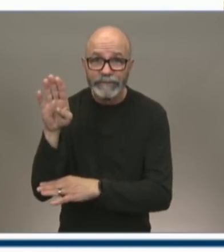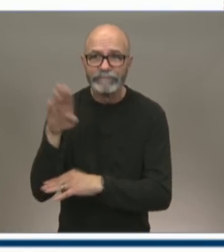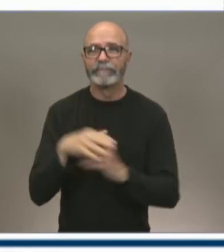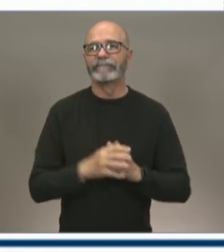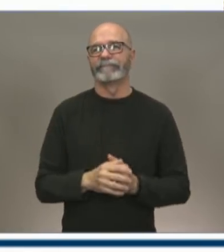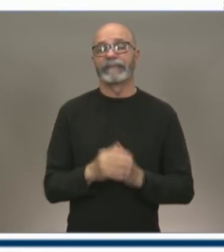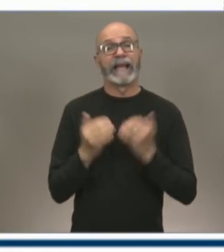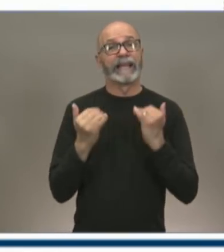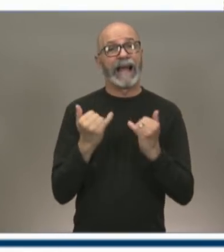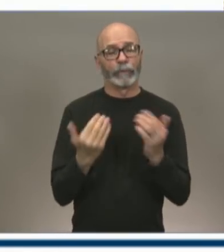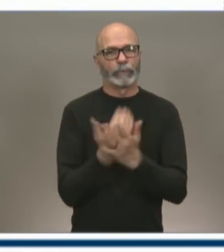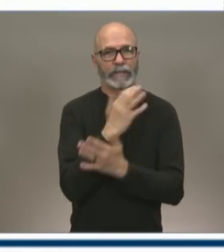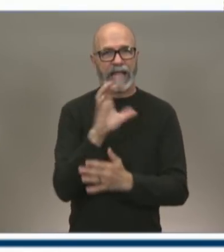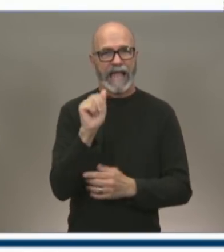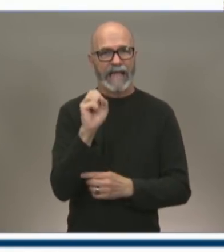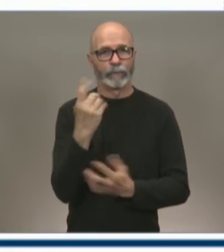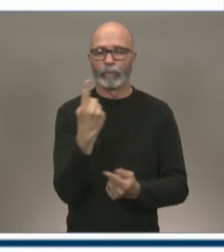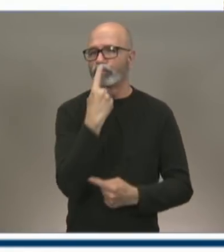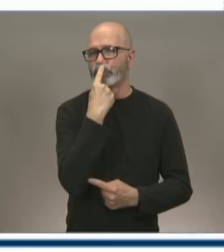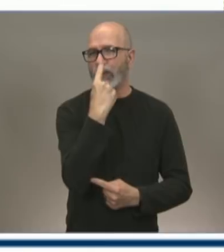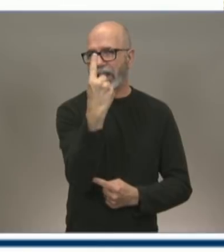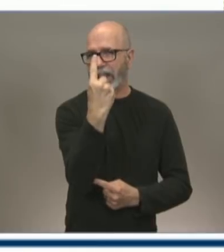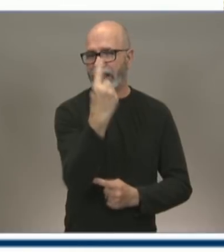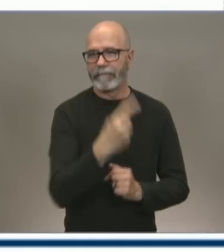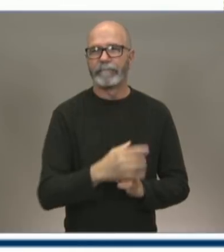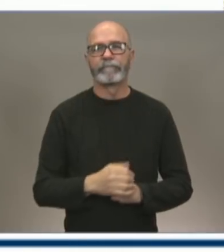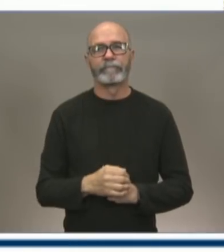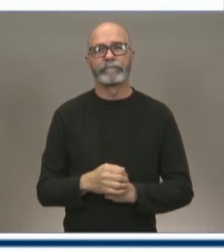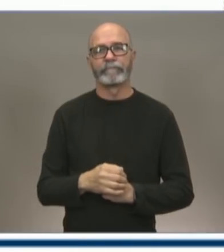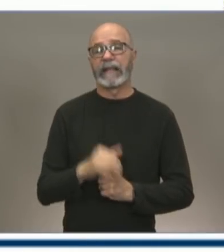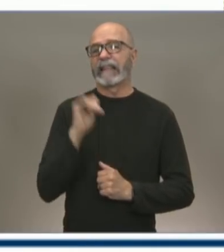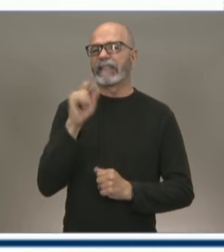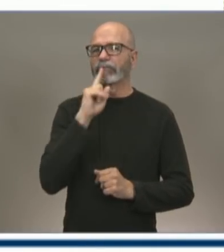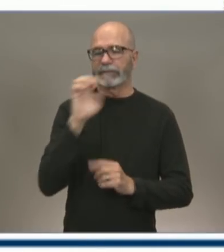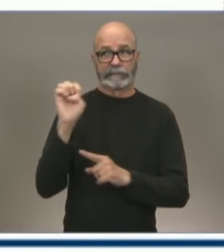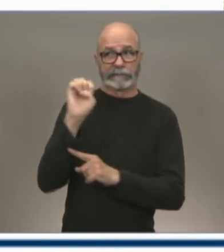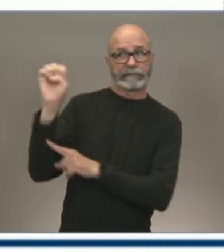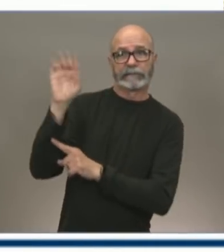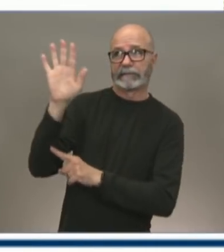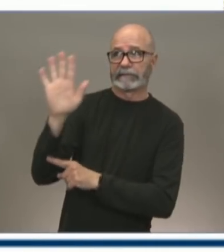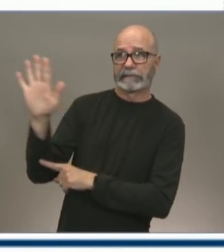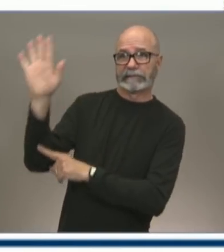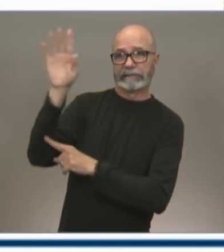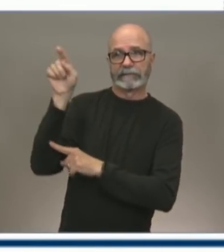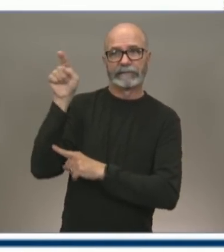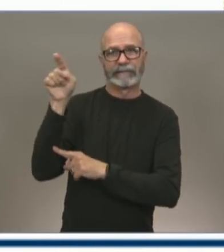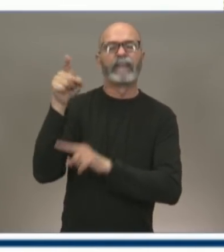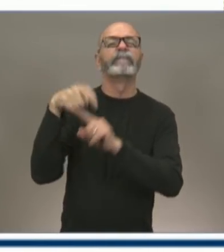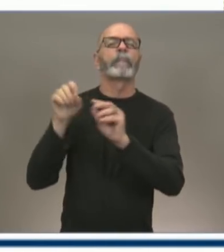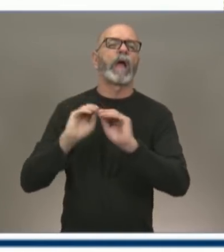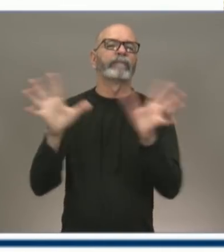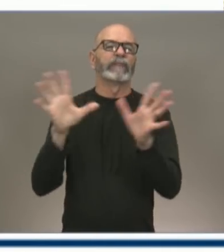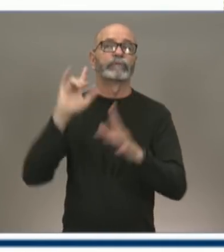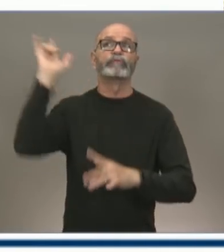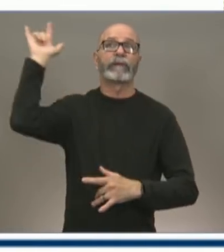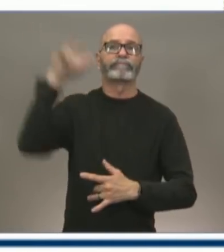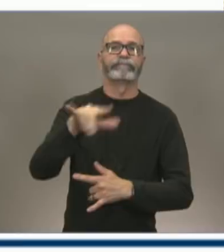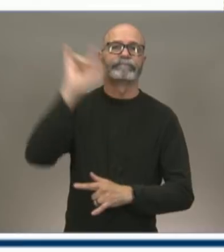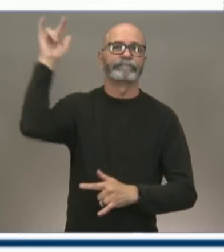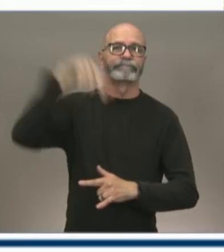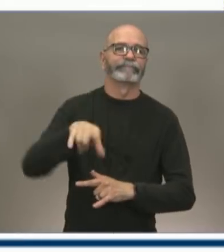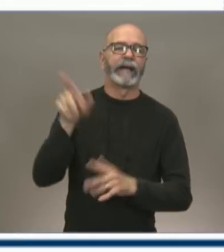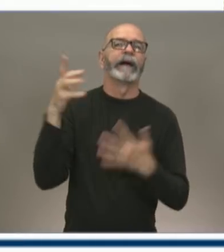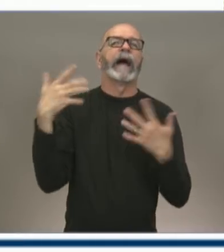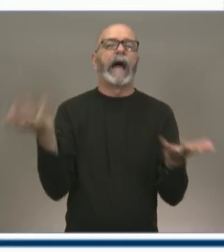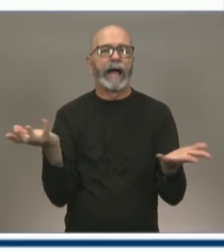one new case of COVID-19. The new case is in the eastern zone and related to travel outside of Atlantic Canada. We now have 9